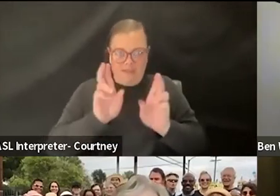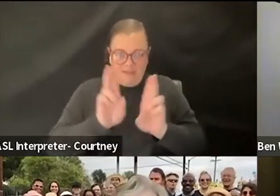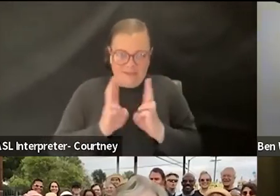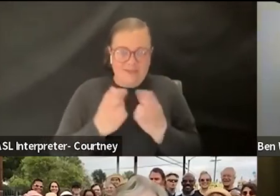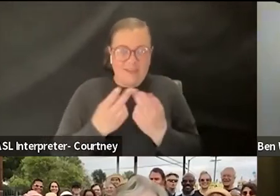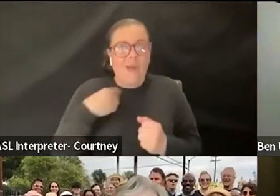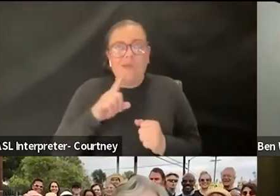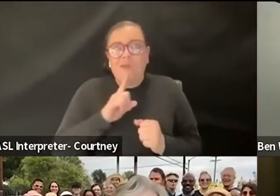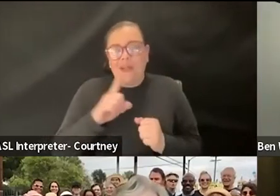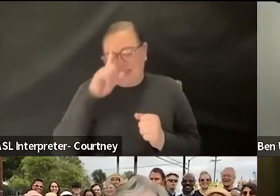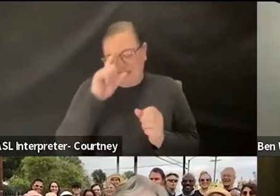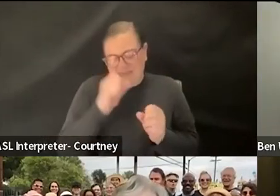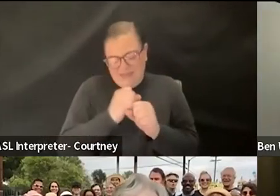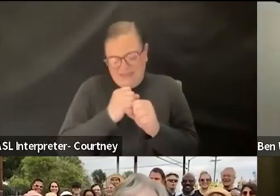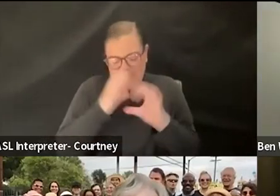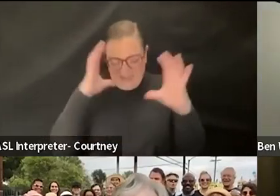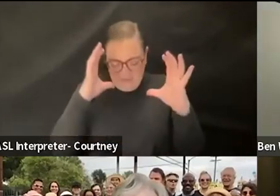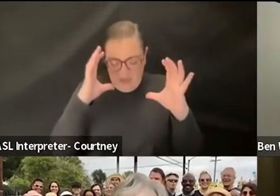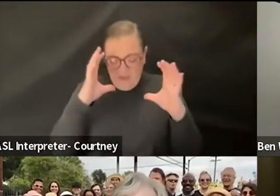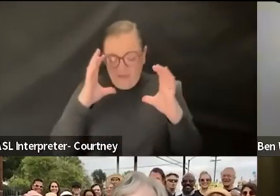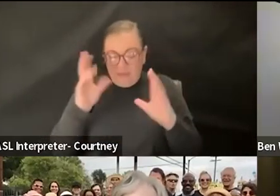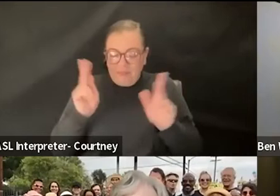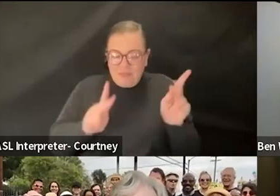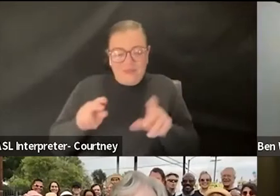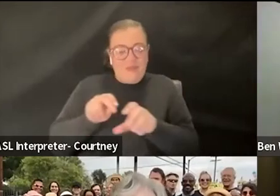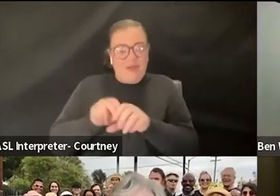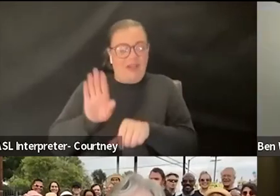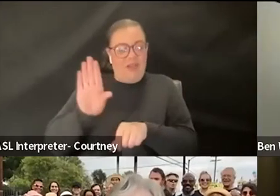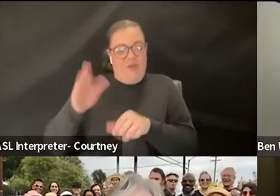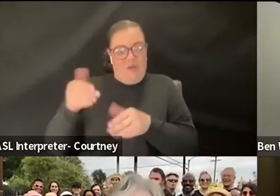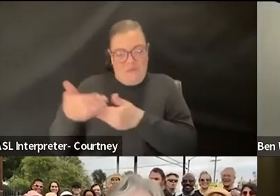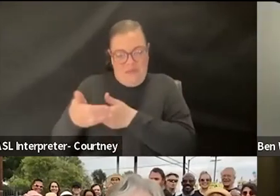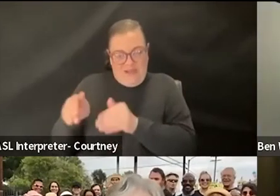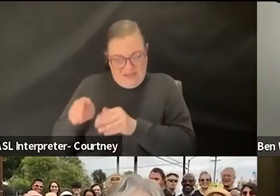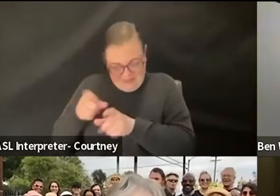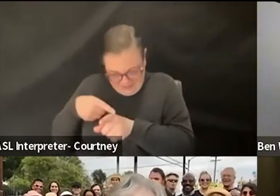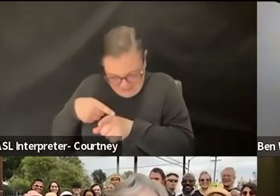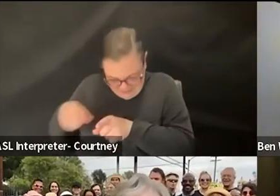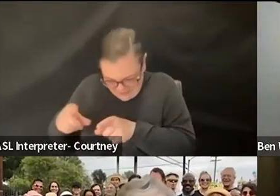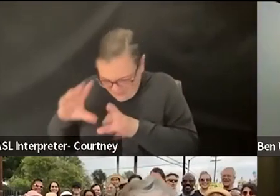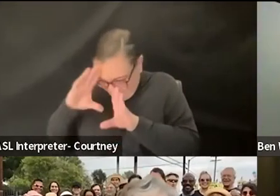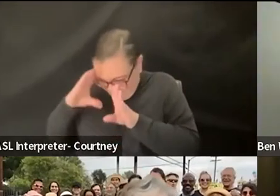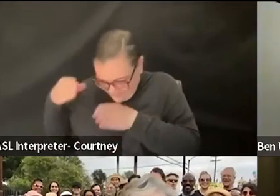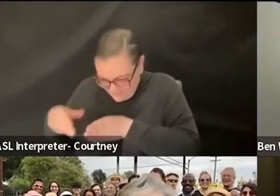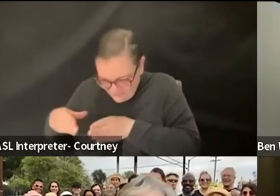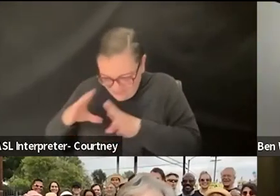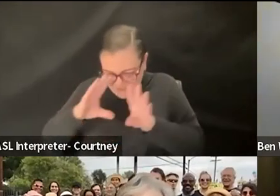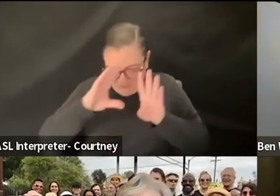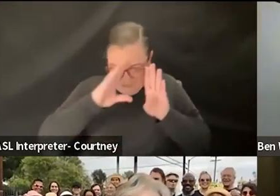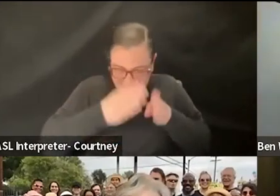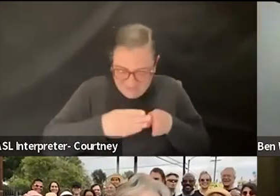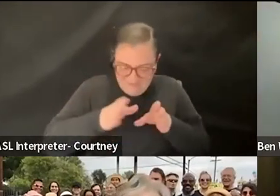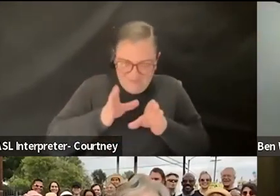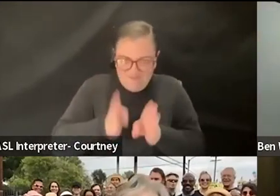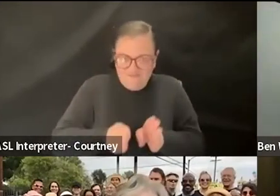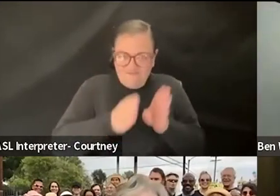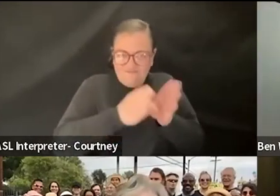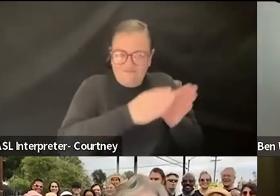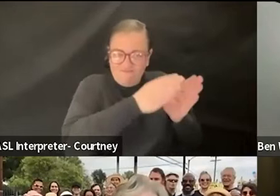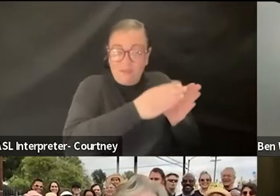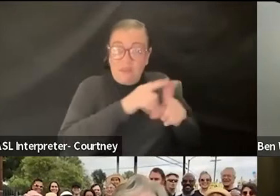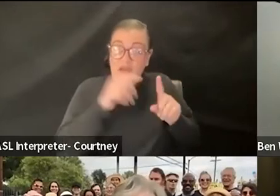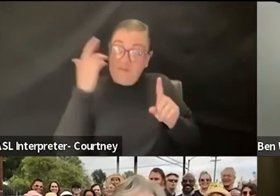boxes, once they realize that they're part of something, part of a group, part of a community, then you're able